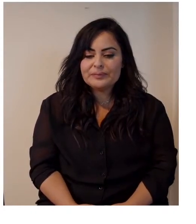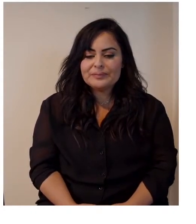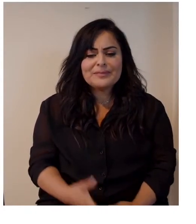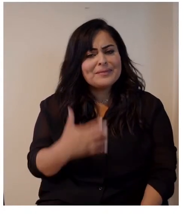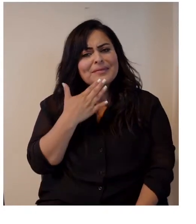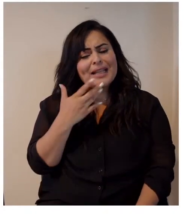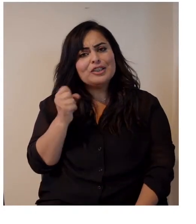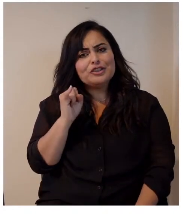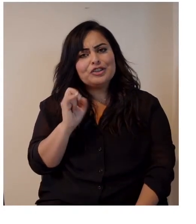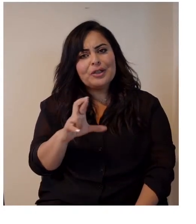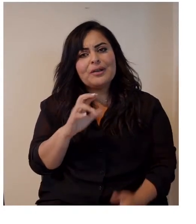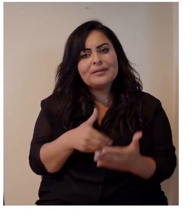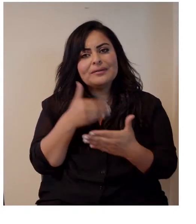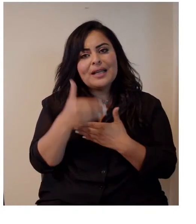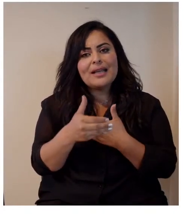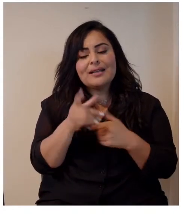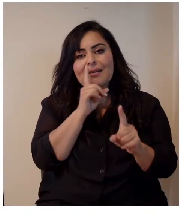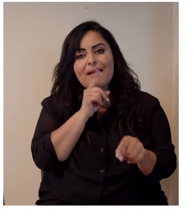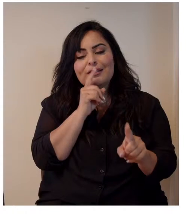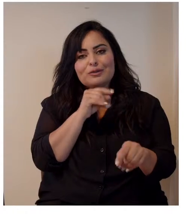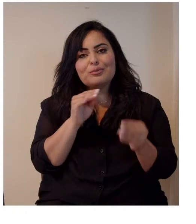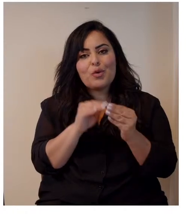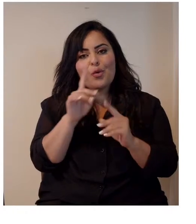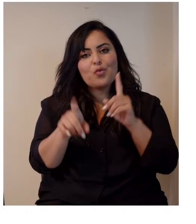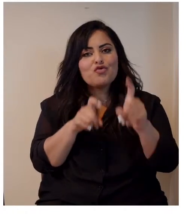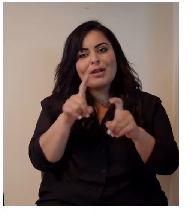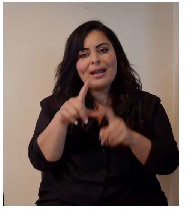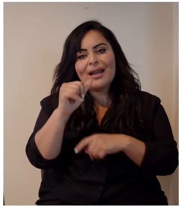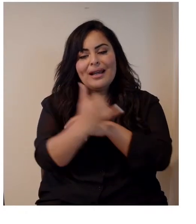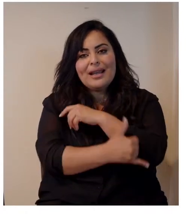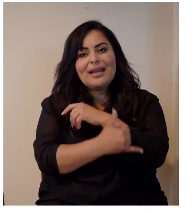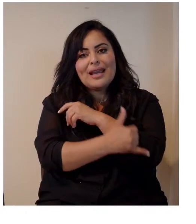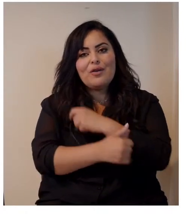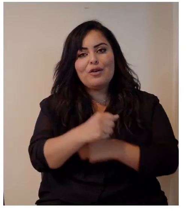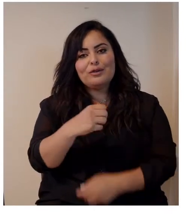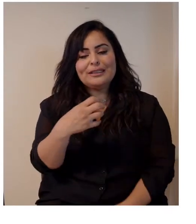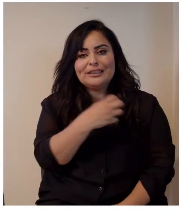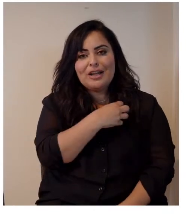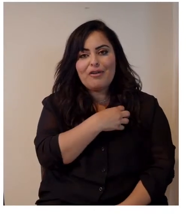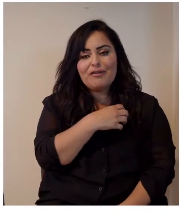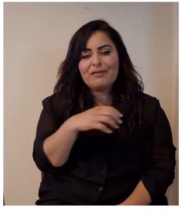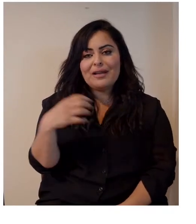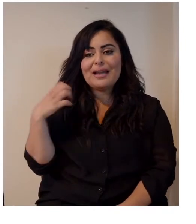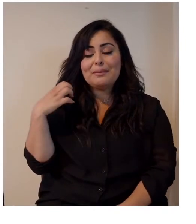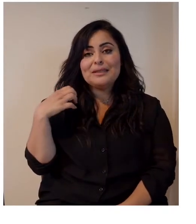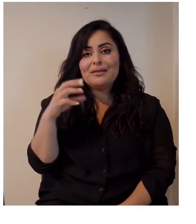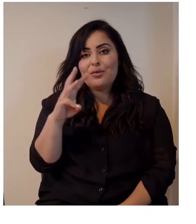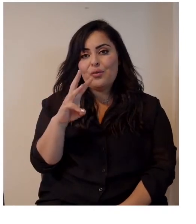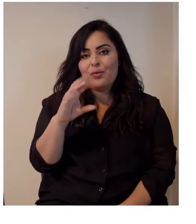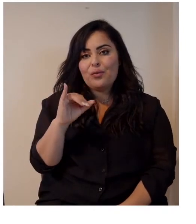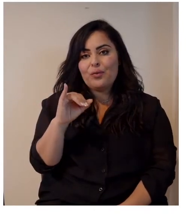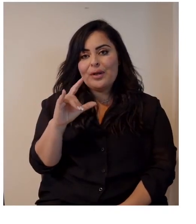Thank you, sir. Next to answer some questions again for the LA County Sheriffs is Captain Williams.